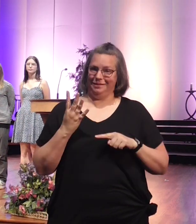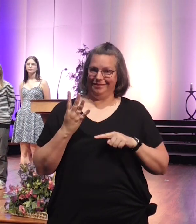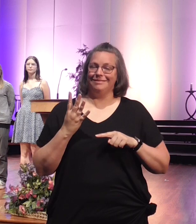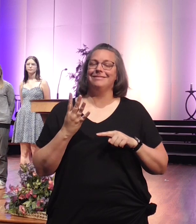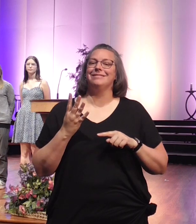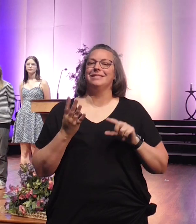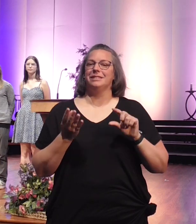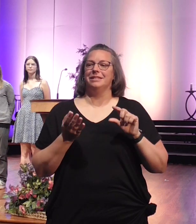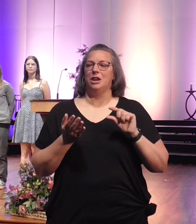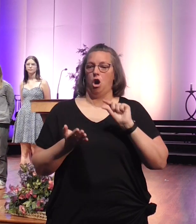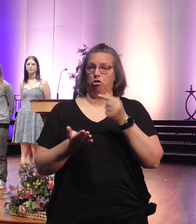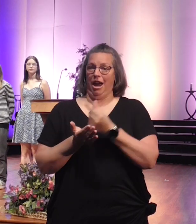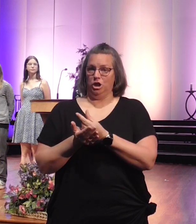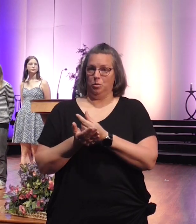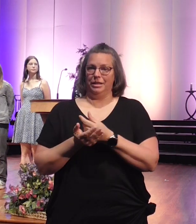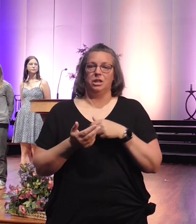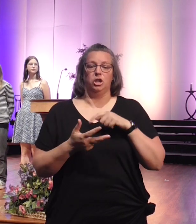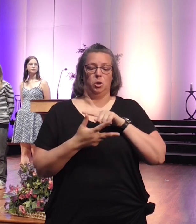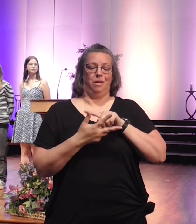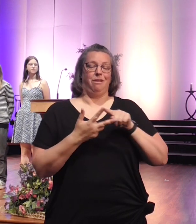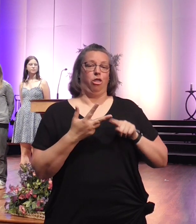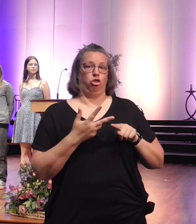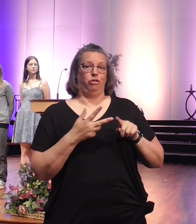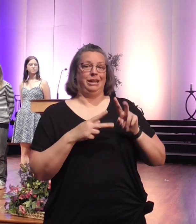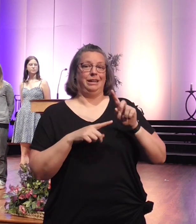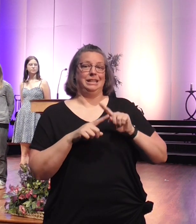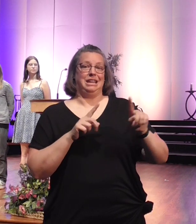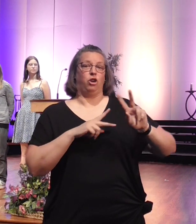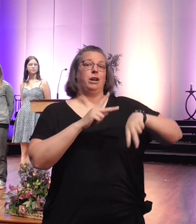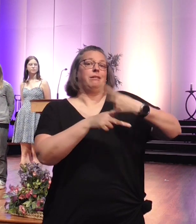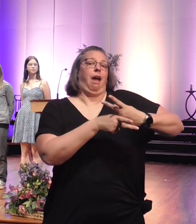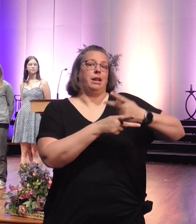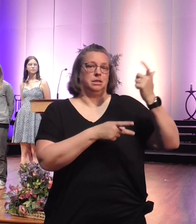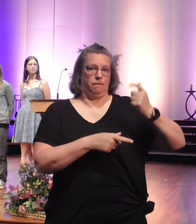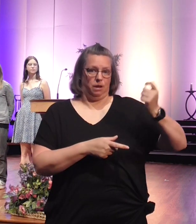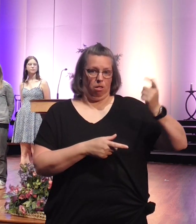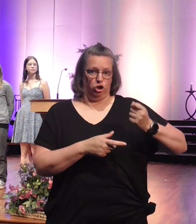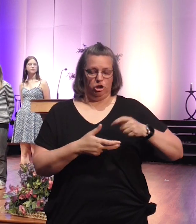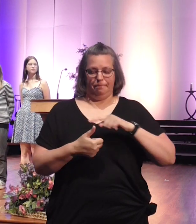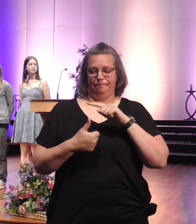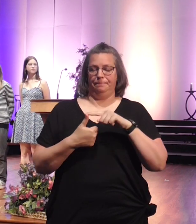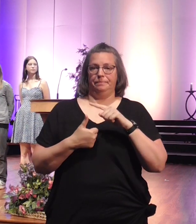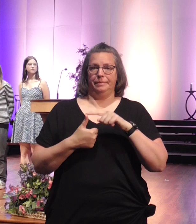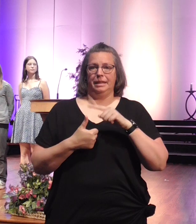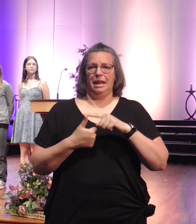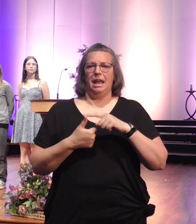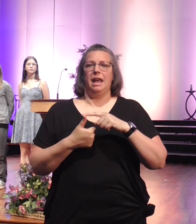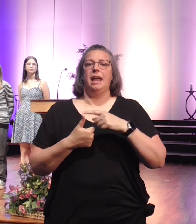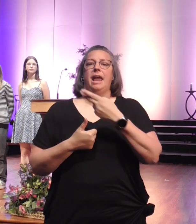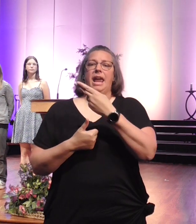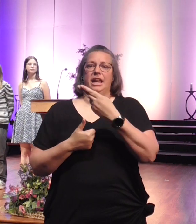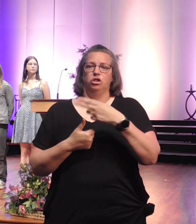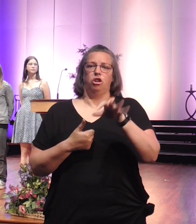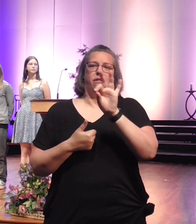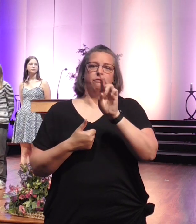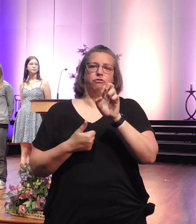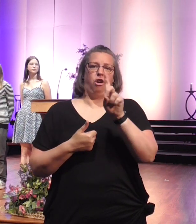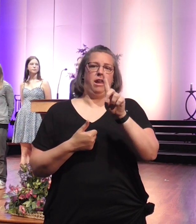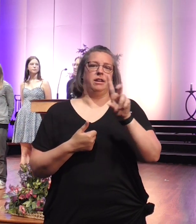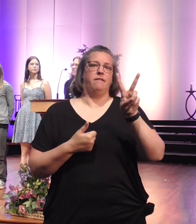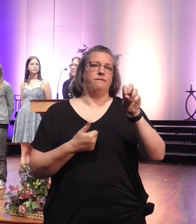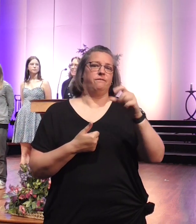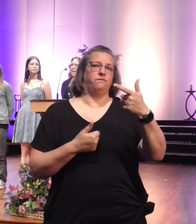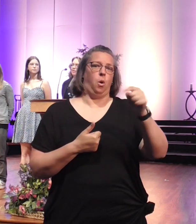here. We're giving away 3 different kinds of scholarships today. And the first one is the H. Fred Vogt